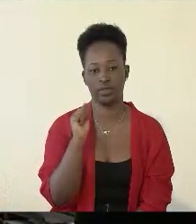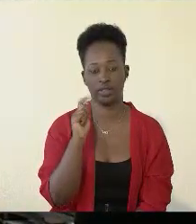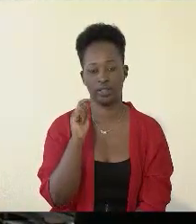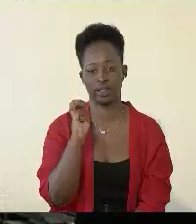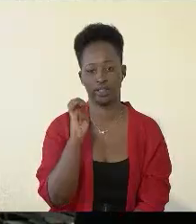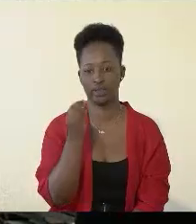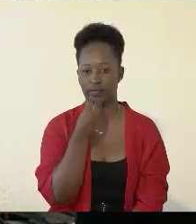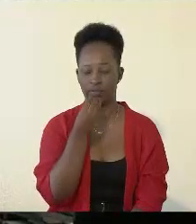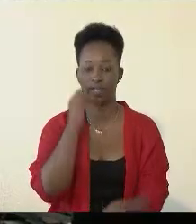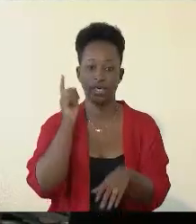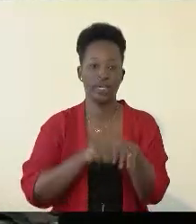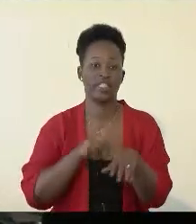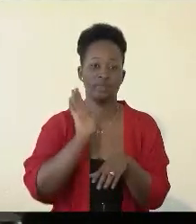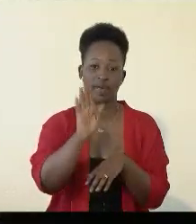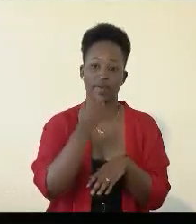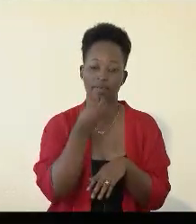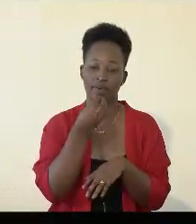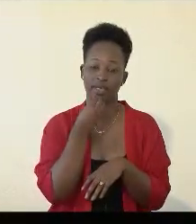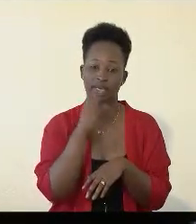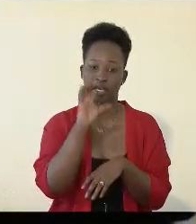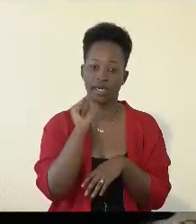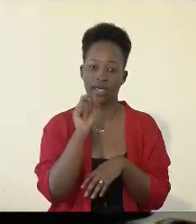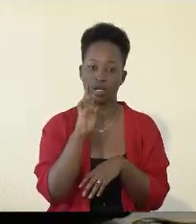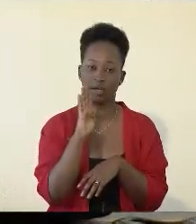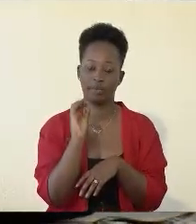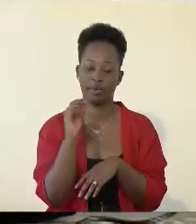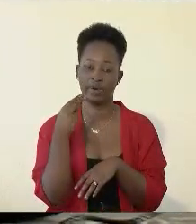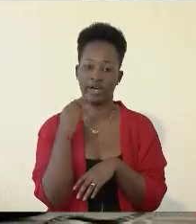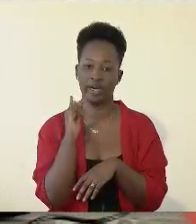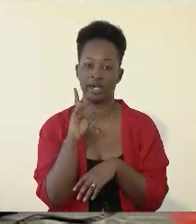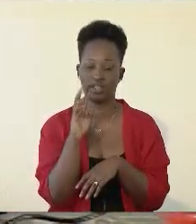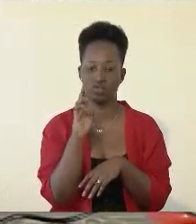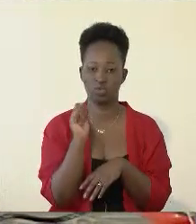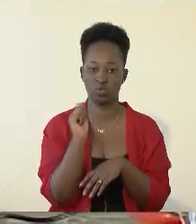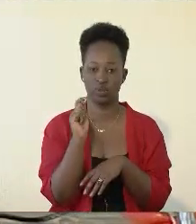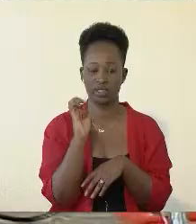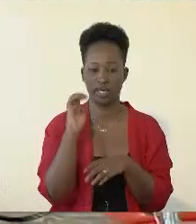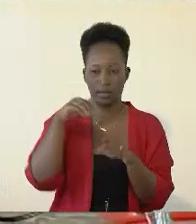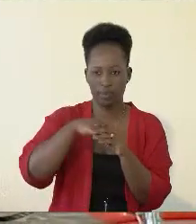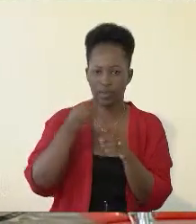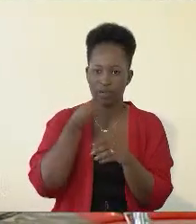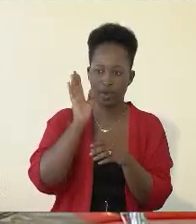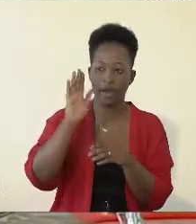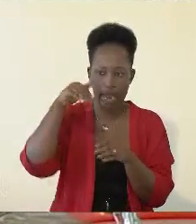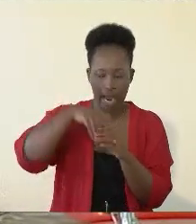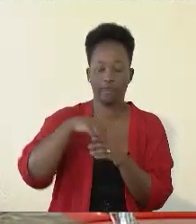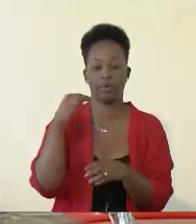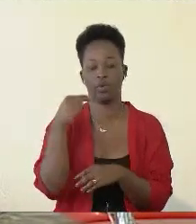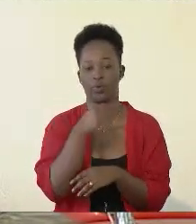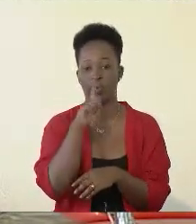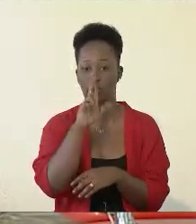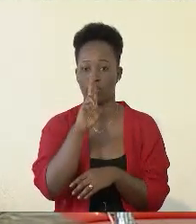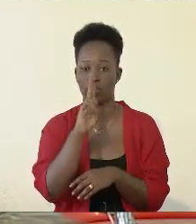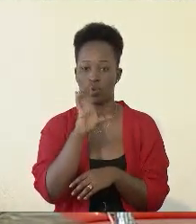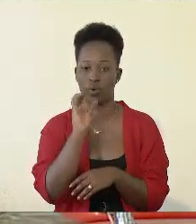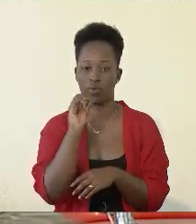Once you eat a carbohydrate food in your diet, the level of glucose in the blood increases. All